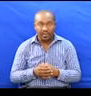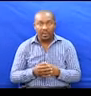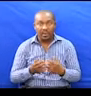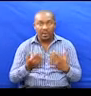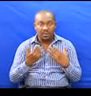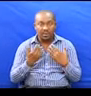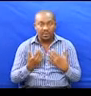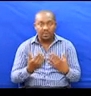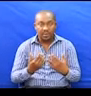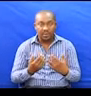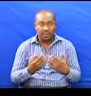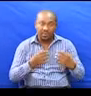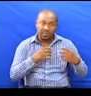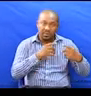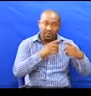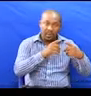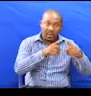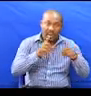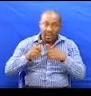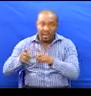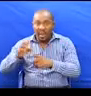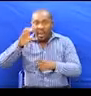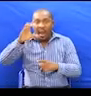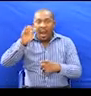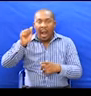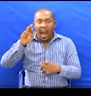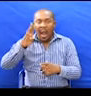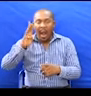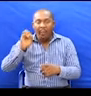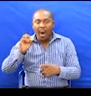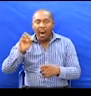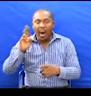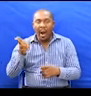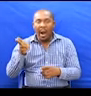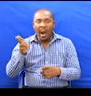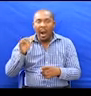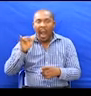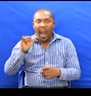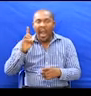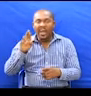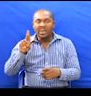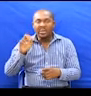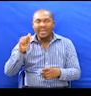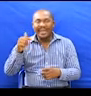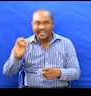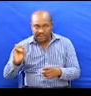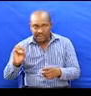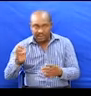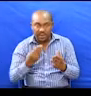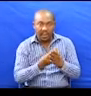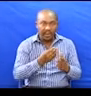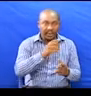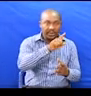with carbohydrate also provide what? Energy. But the amount that is given